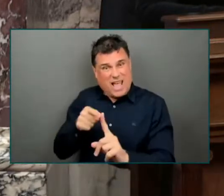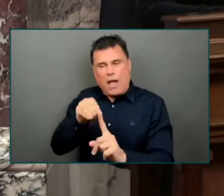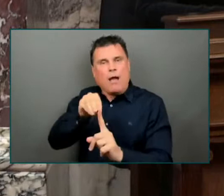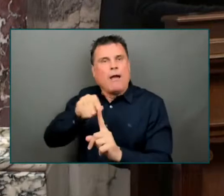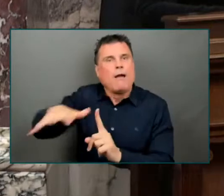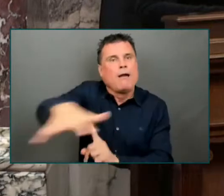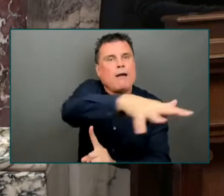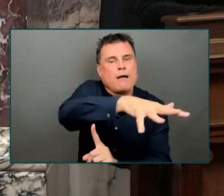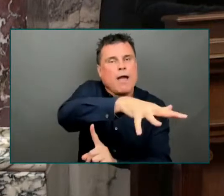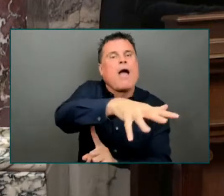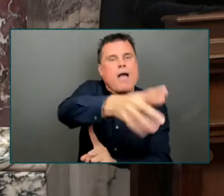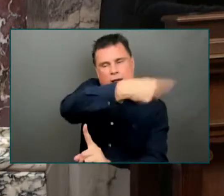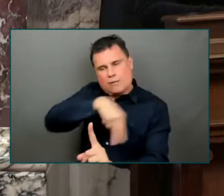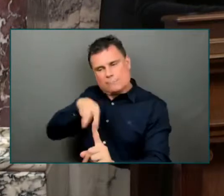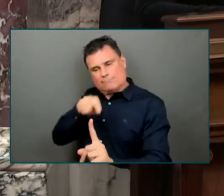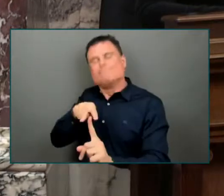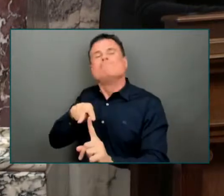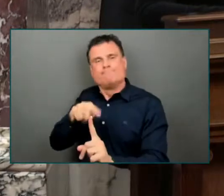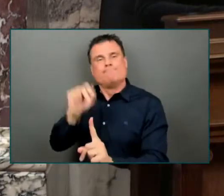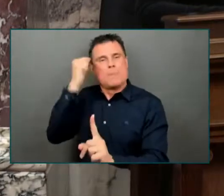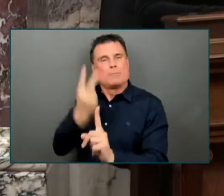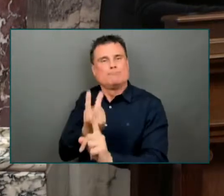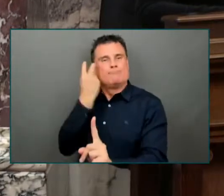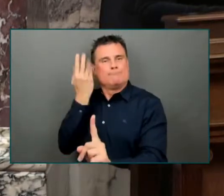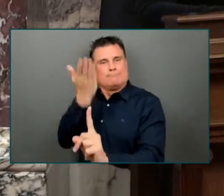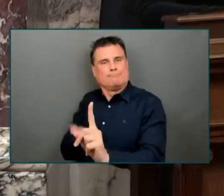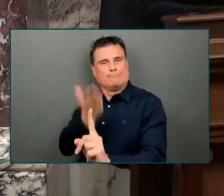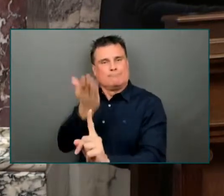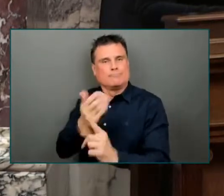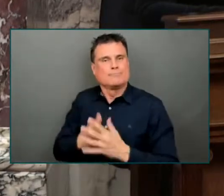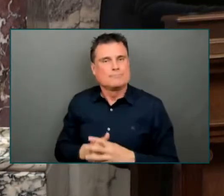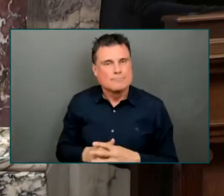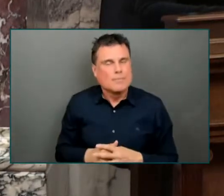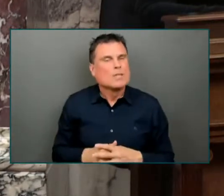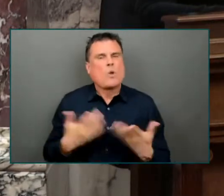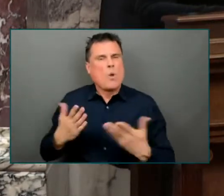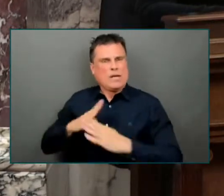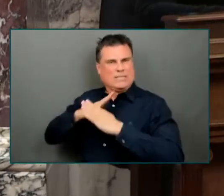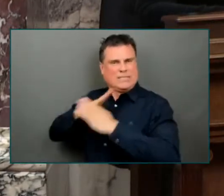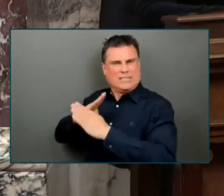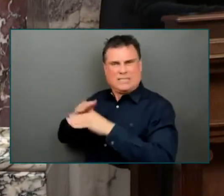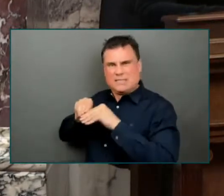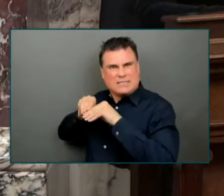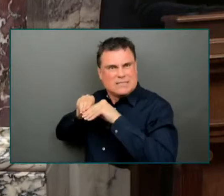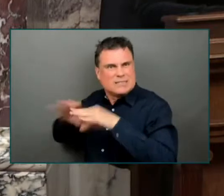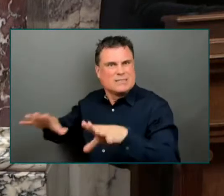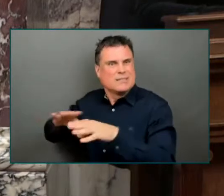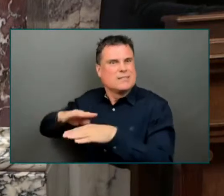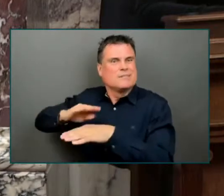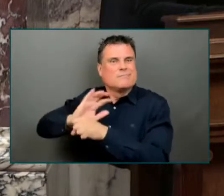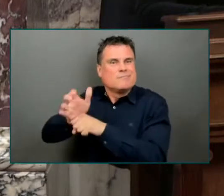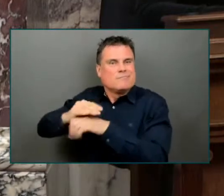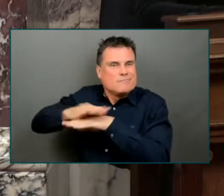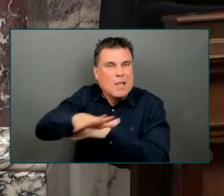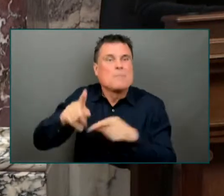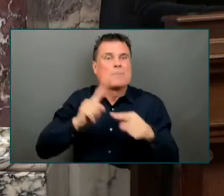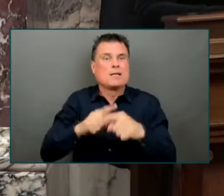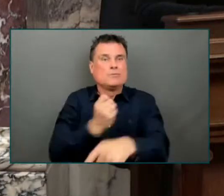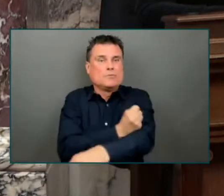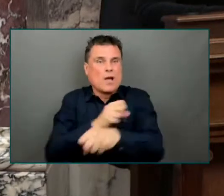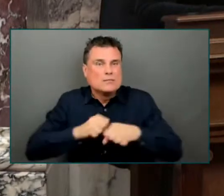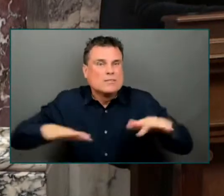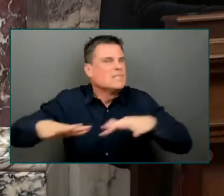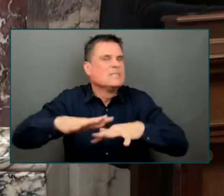British Columbia. Our plan meets the unprecedented need with a historic response. Budget 2021 delivers $500